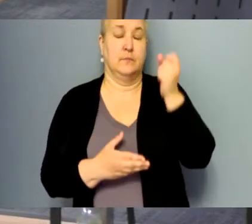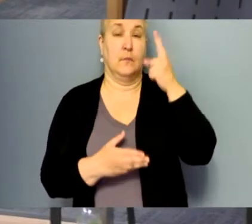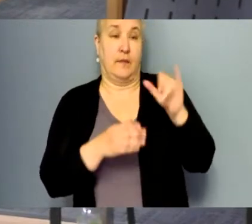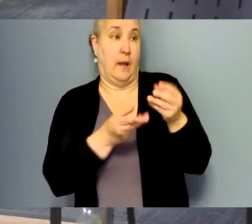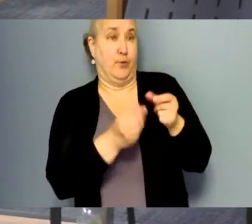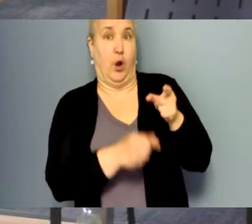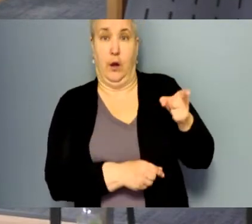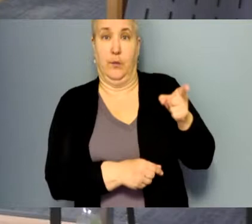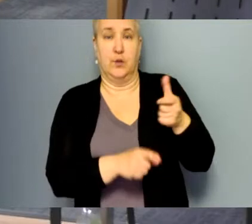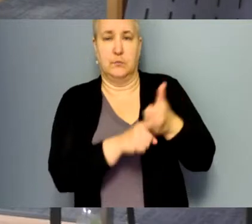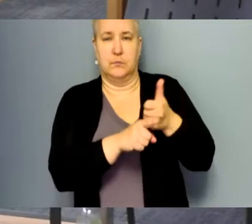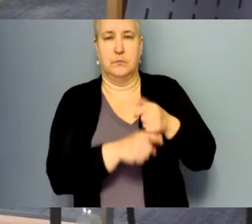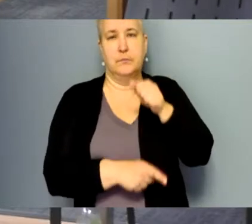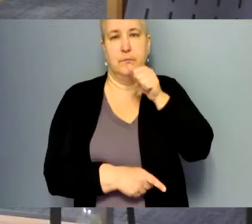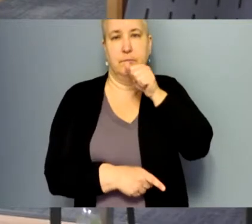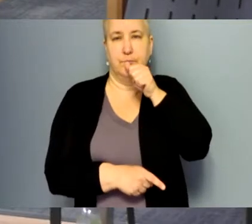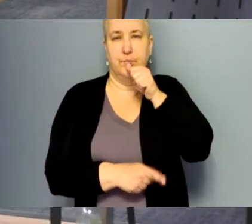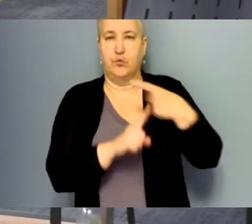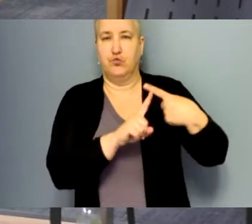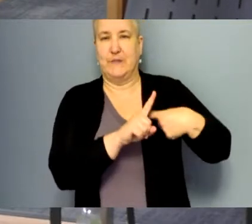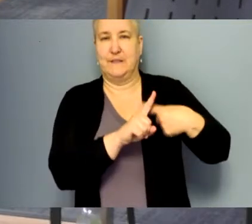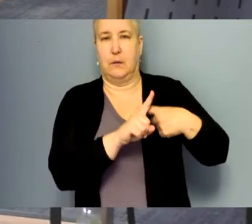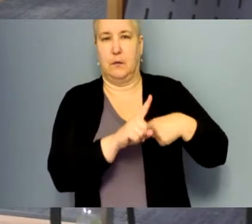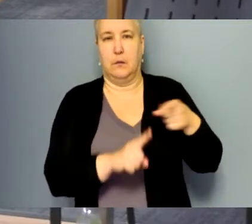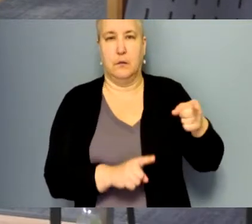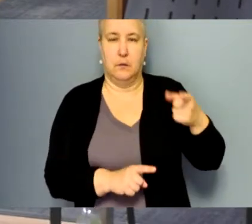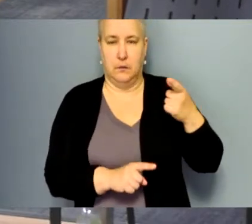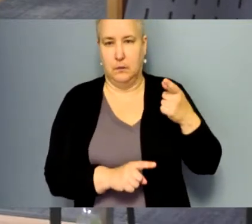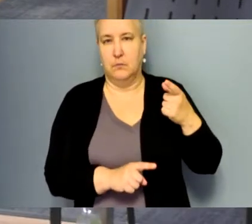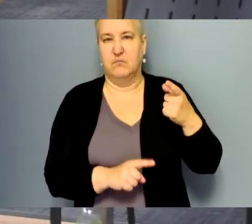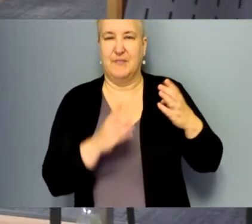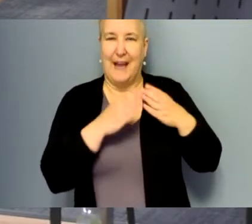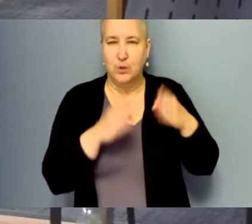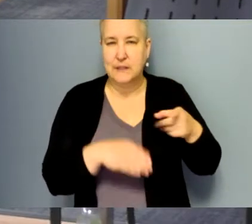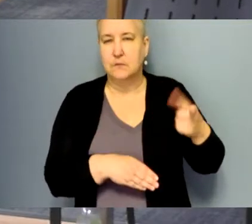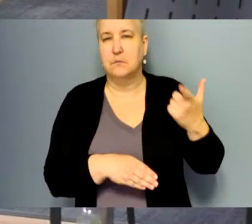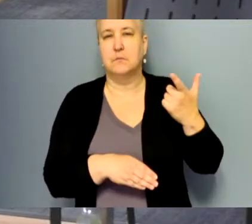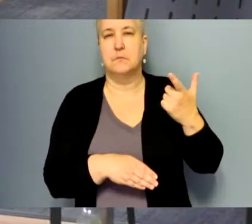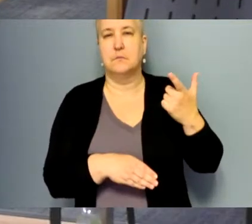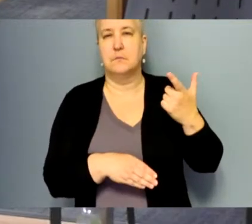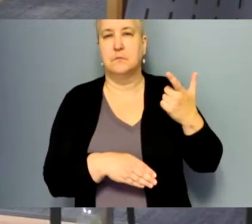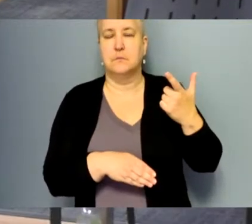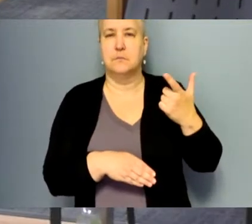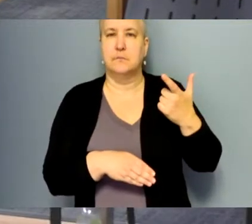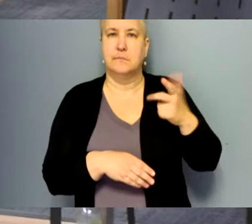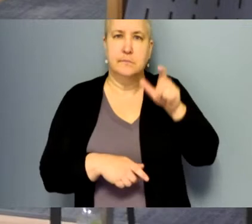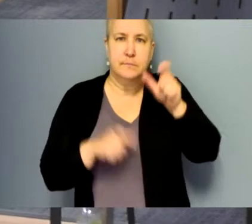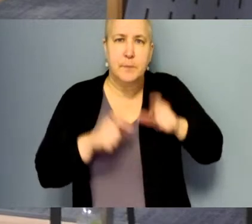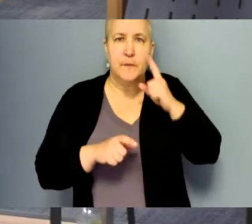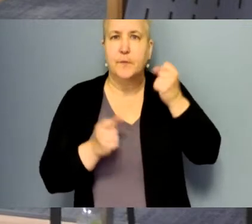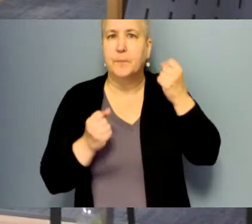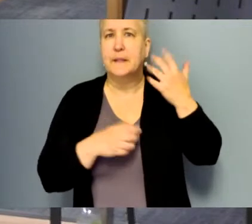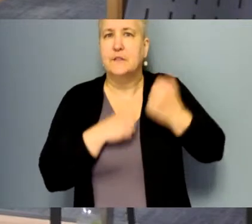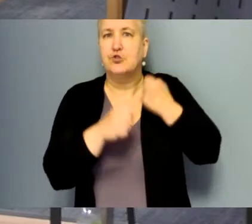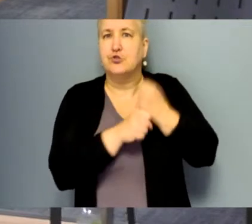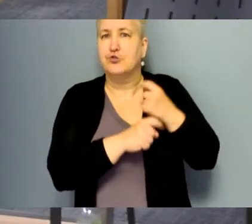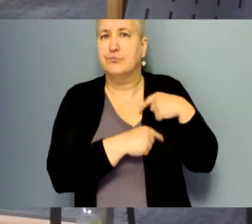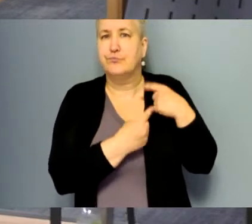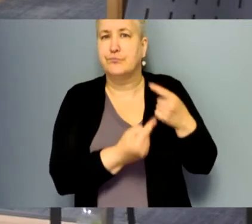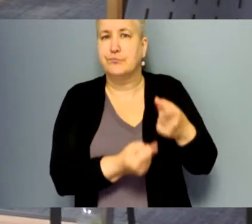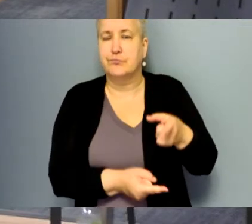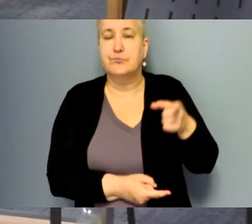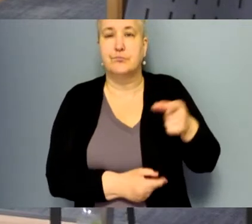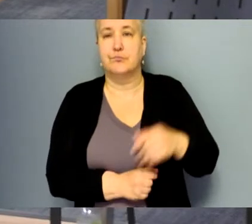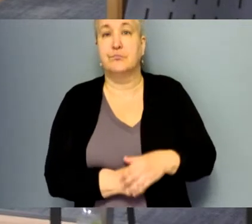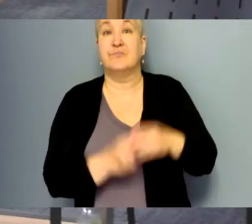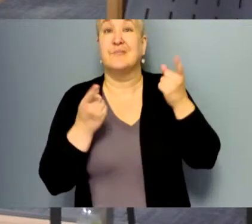that was a private rental property housing individuals for many years. The